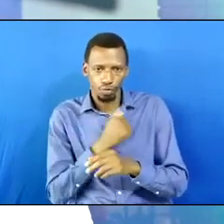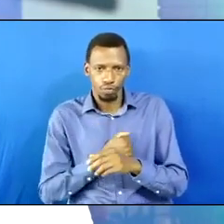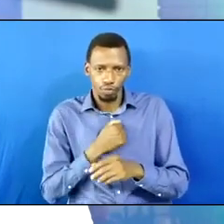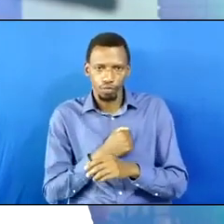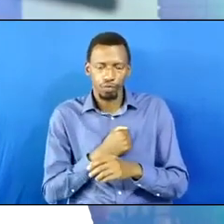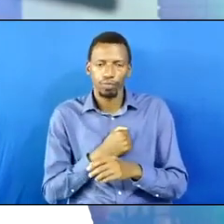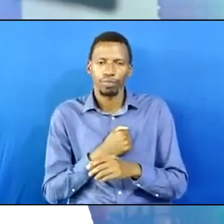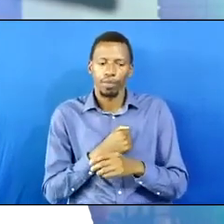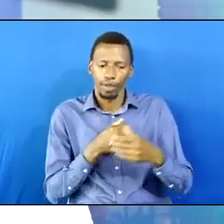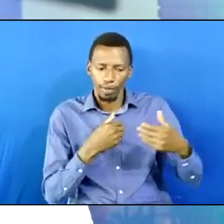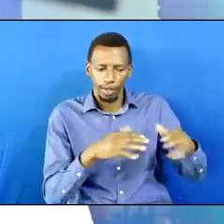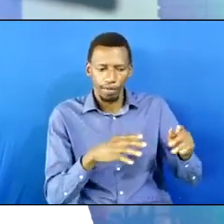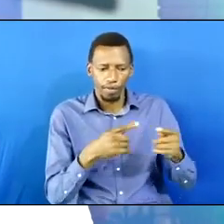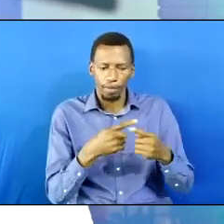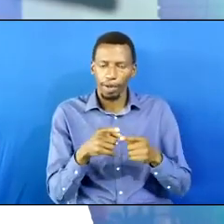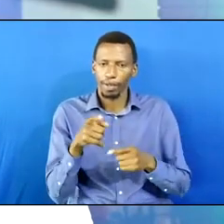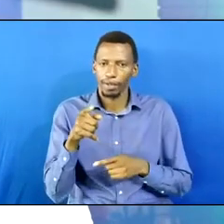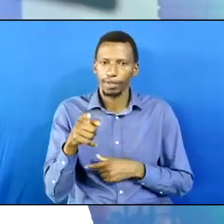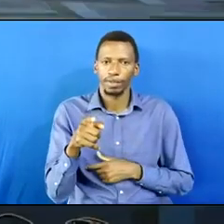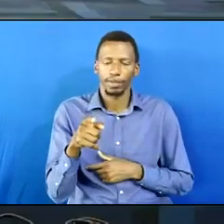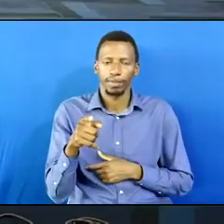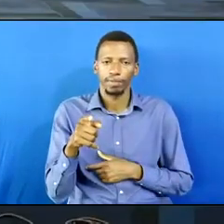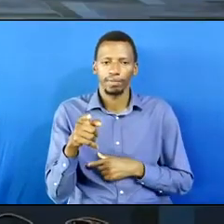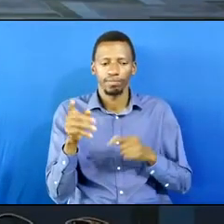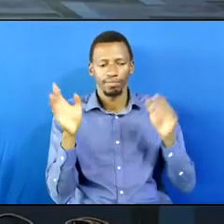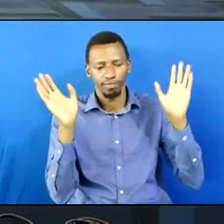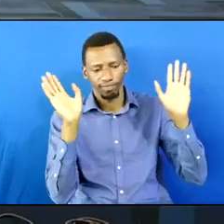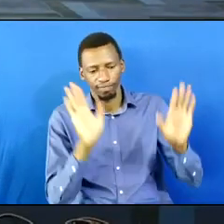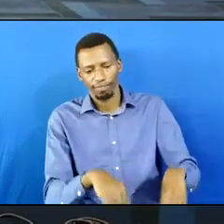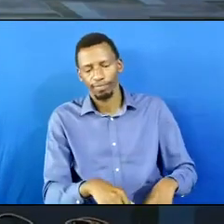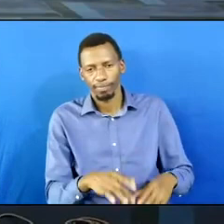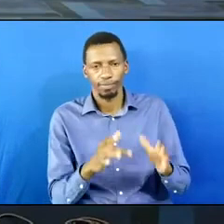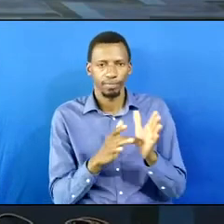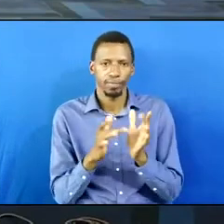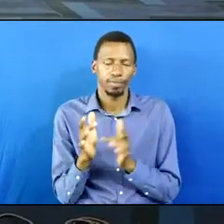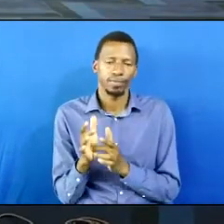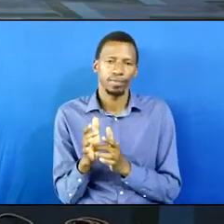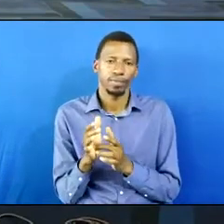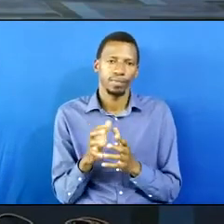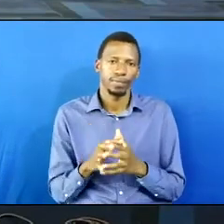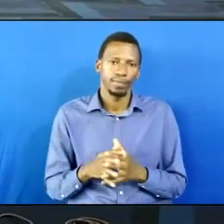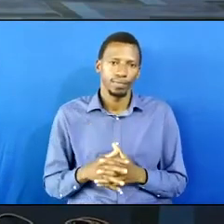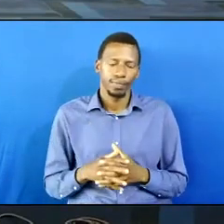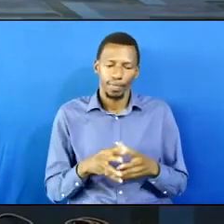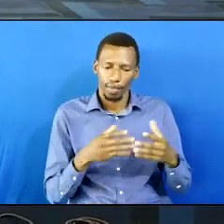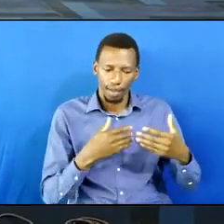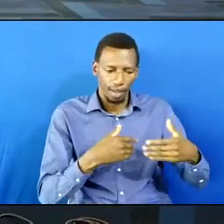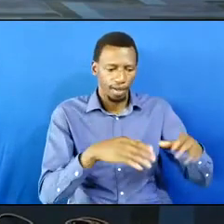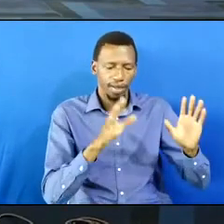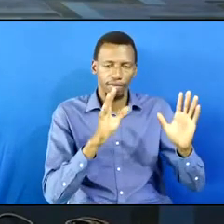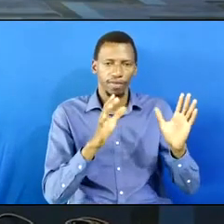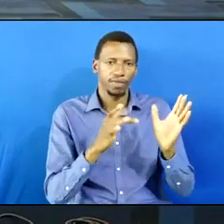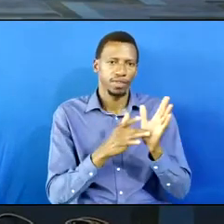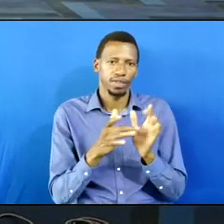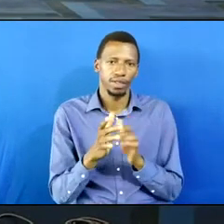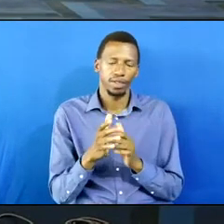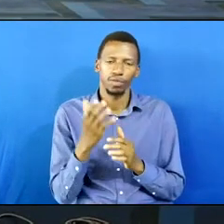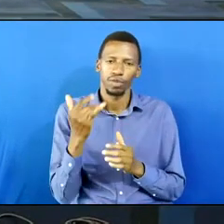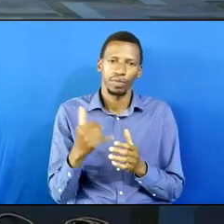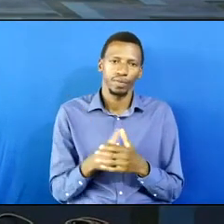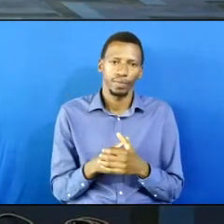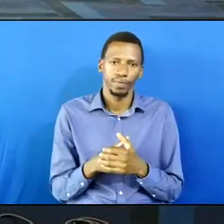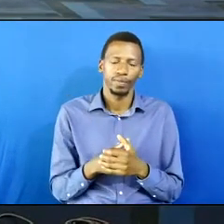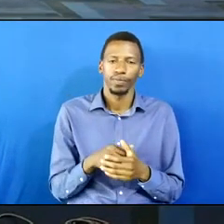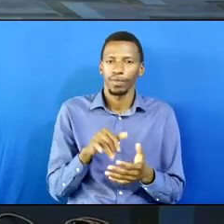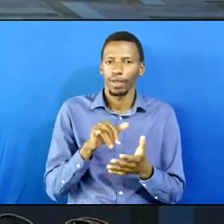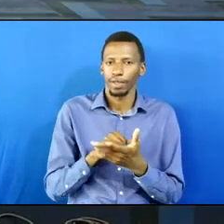he is turning his back to the Savior and living into the darkness. And